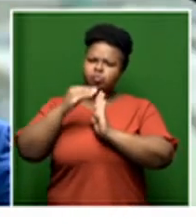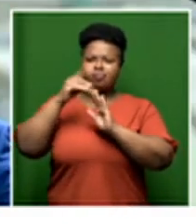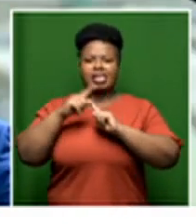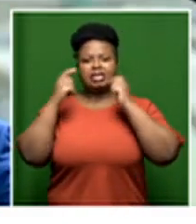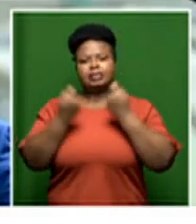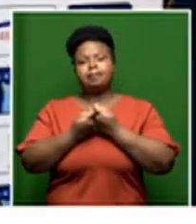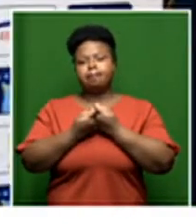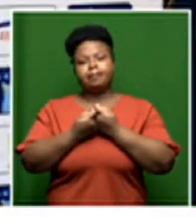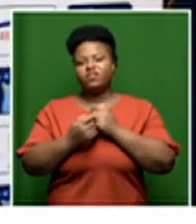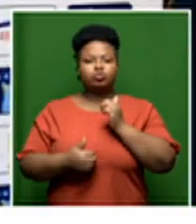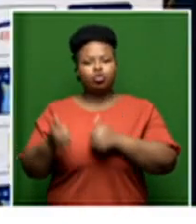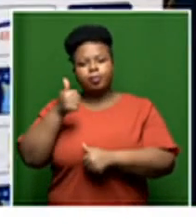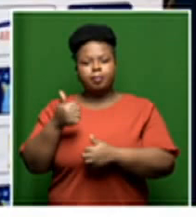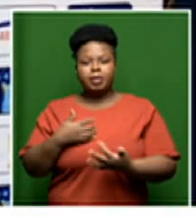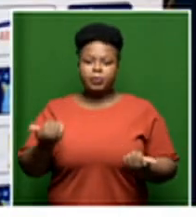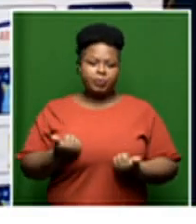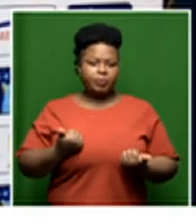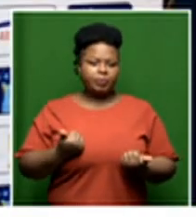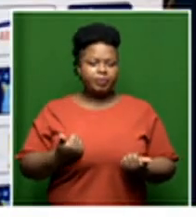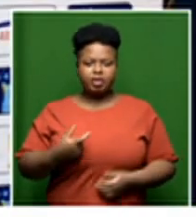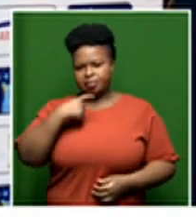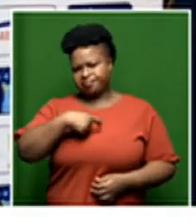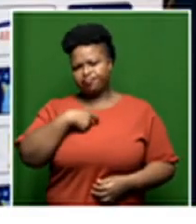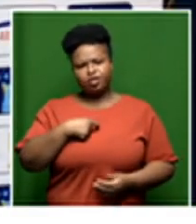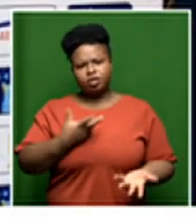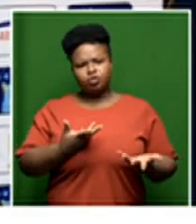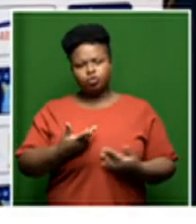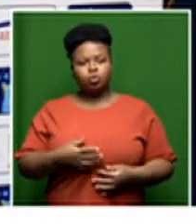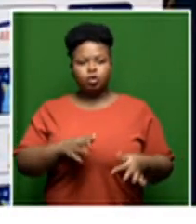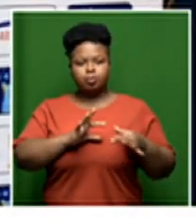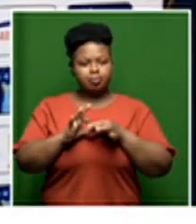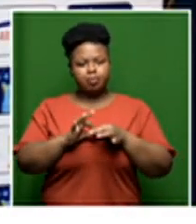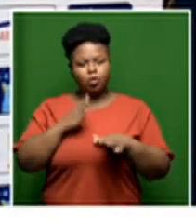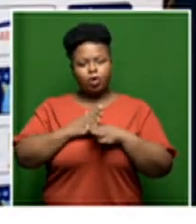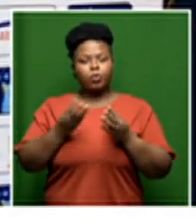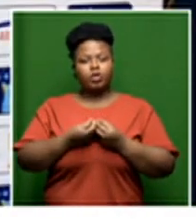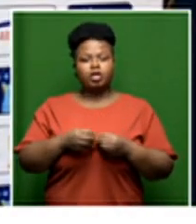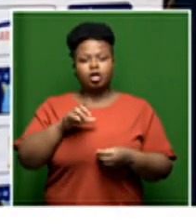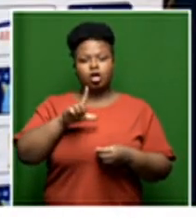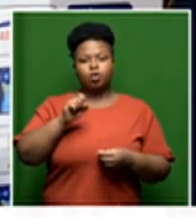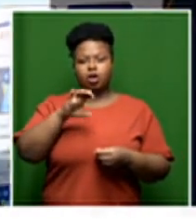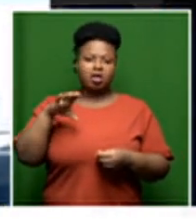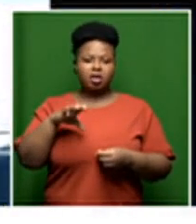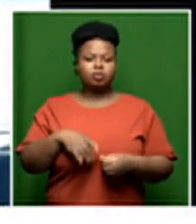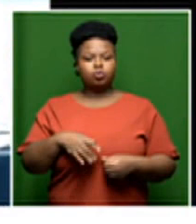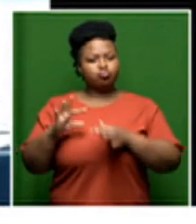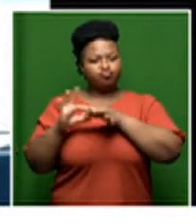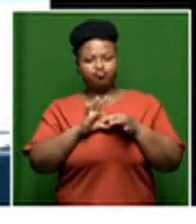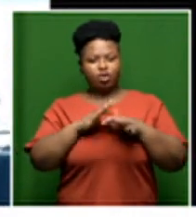He's already put in a good rapport with Coach Luc Eymael, And we're looking forward to that good